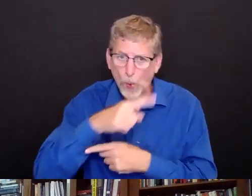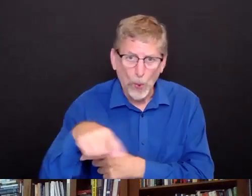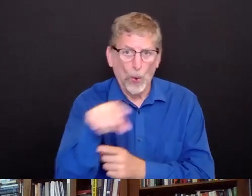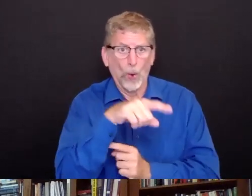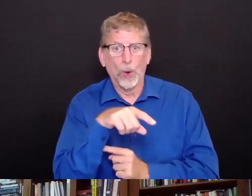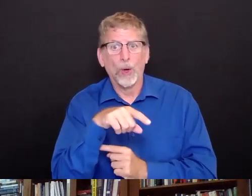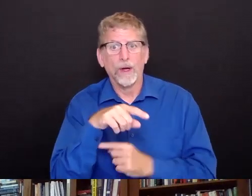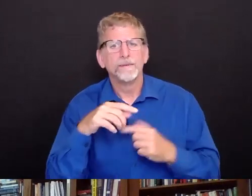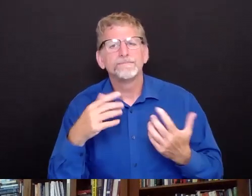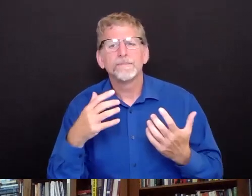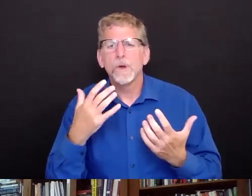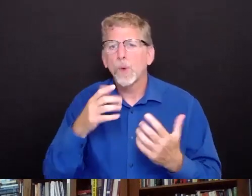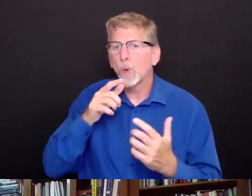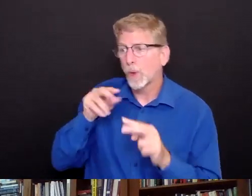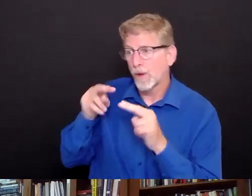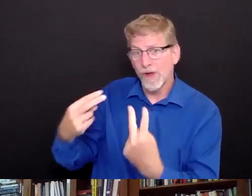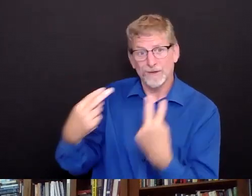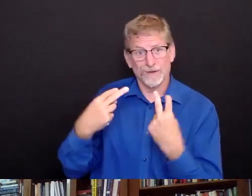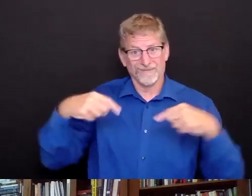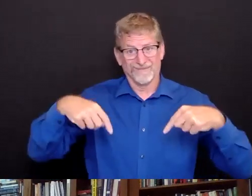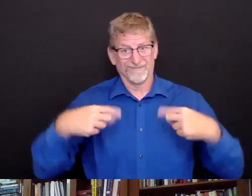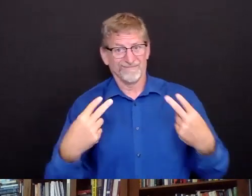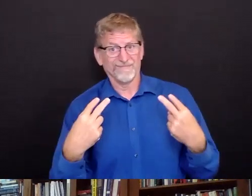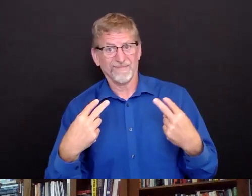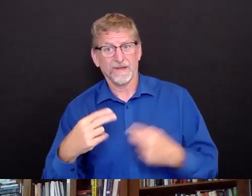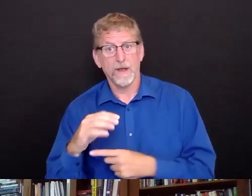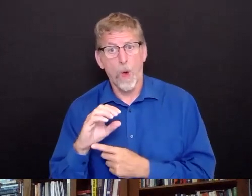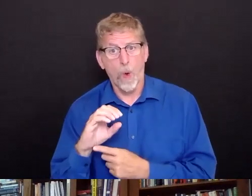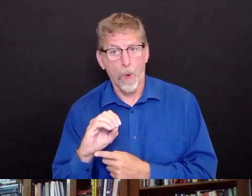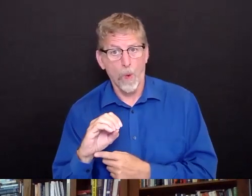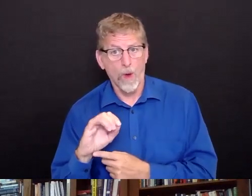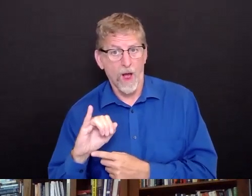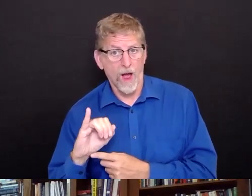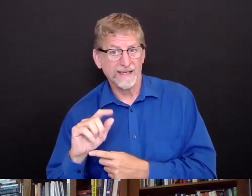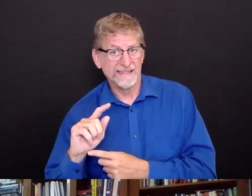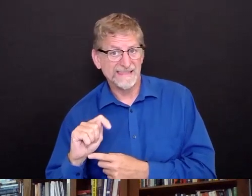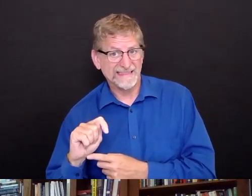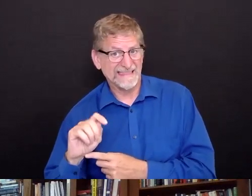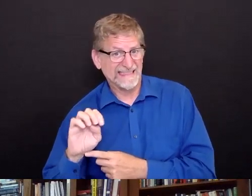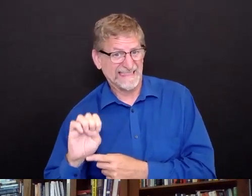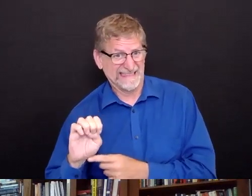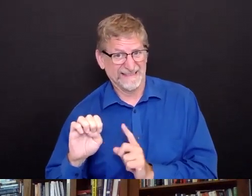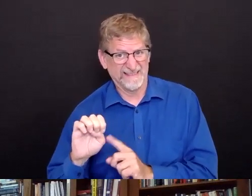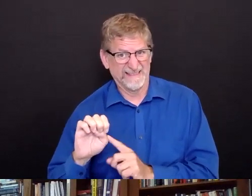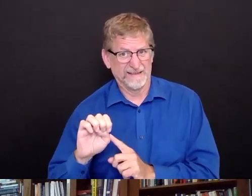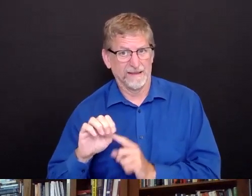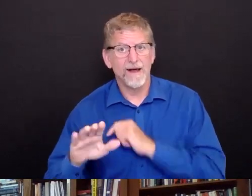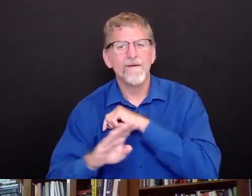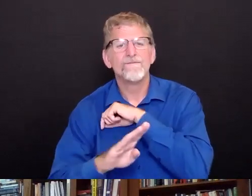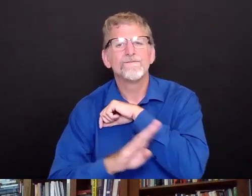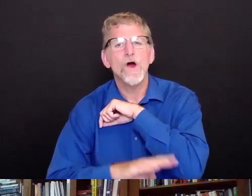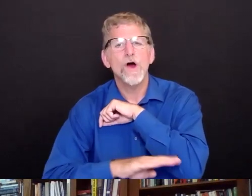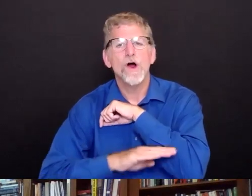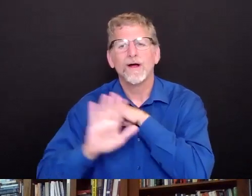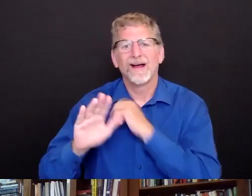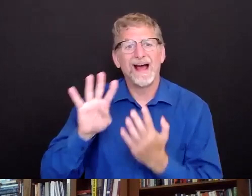the OITE fall calendar, which is again a national calendar, we're inviting you to all of our activities,